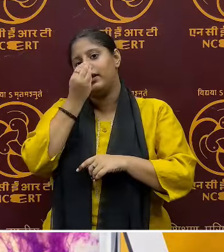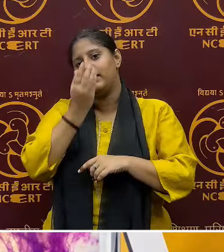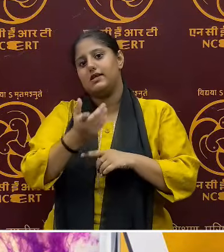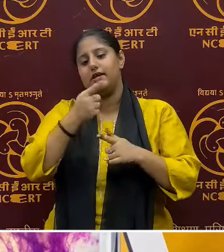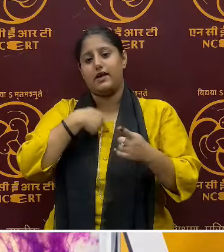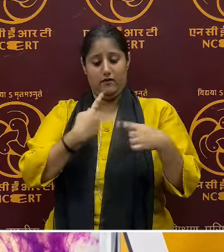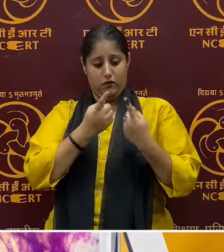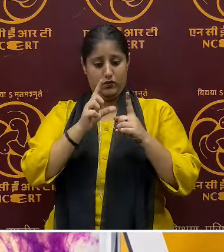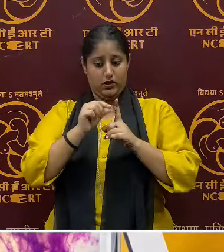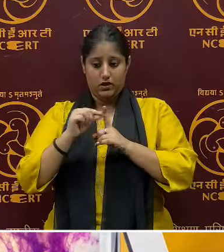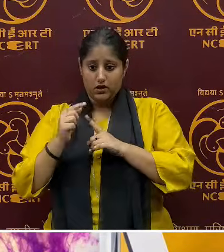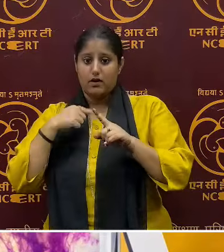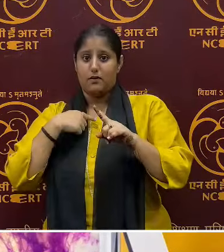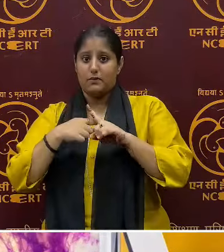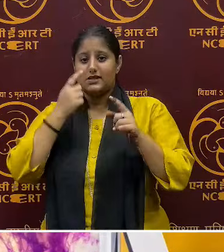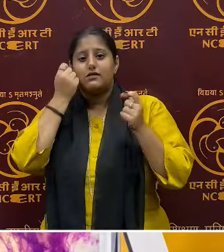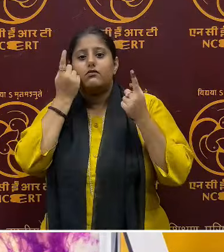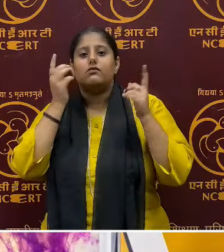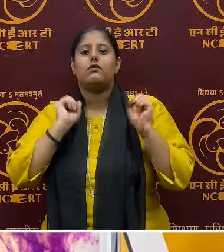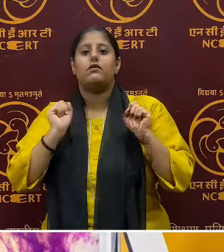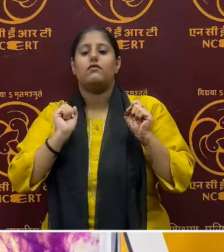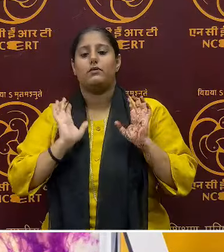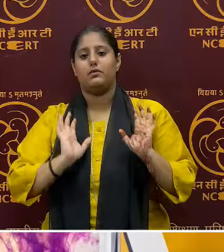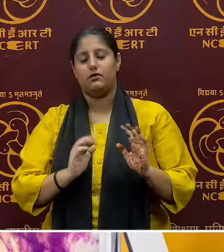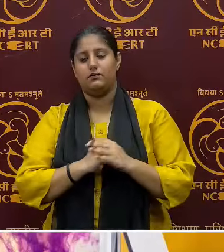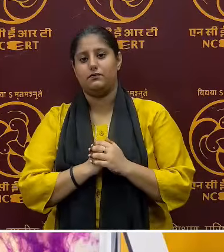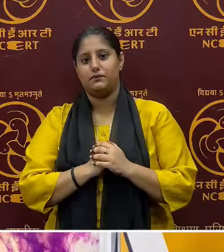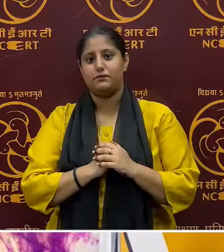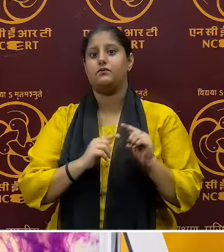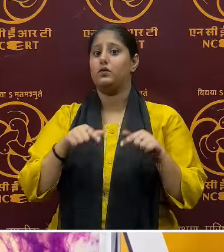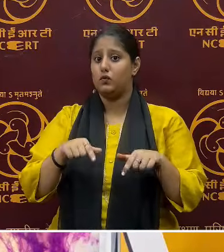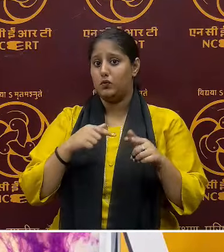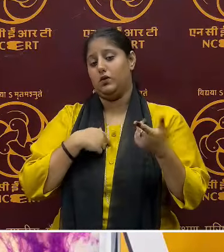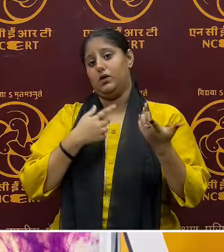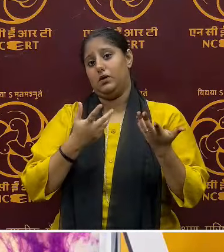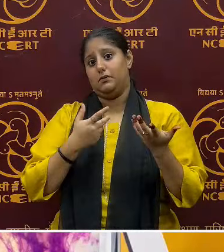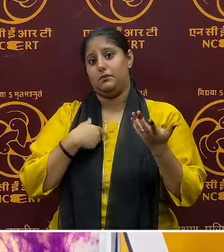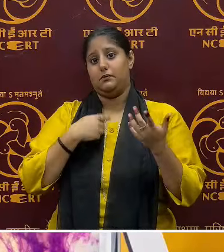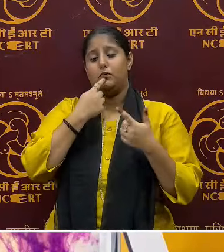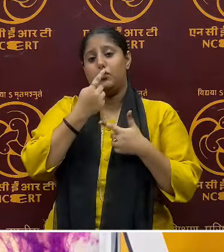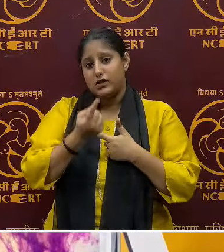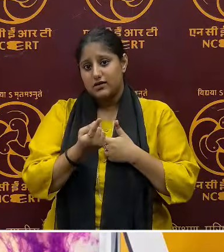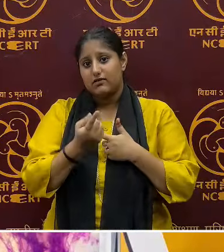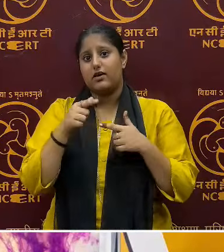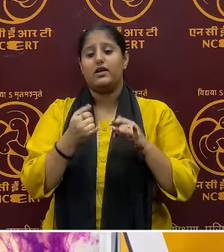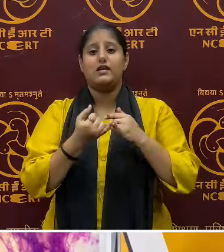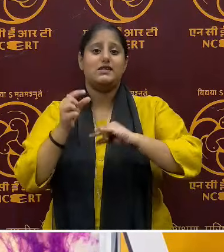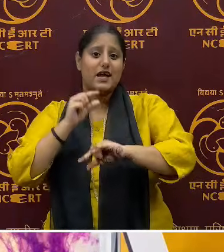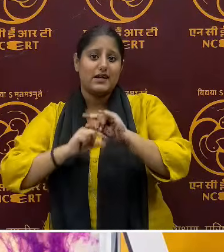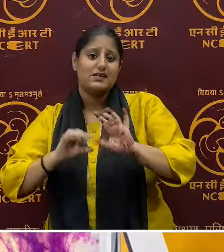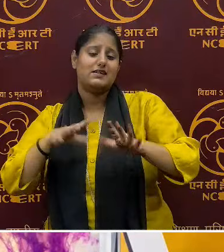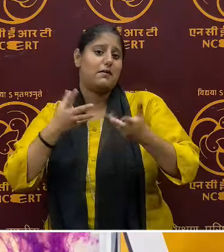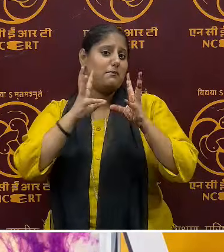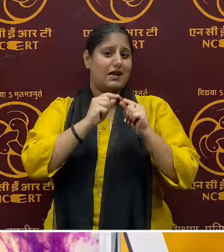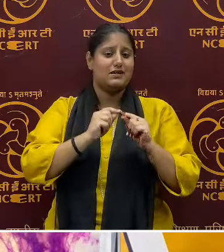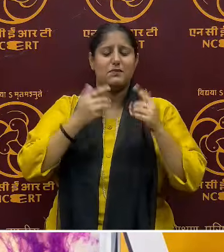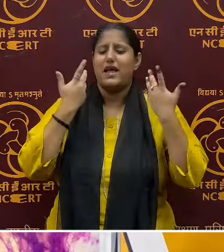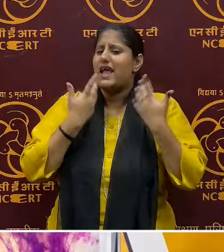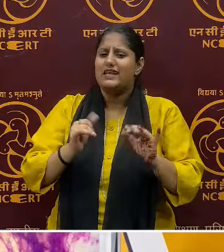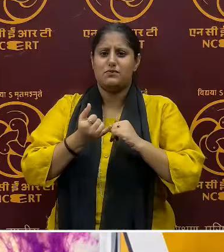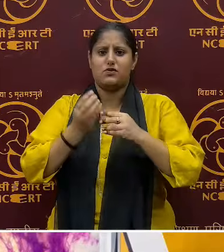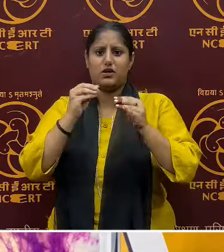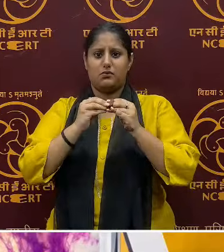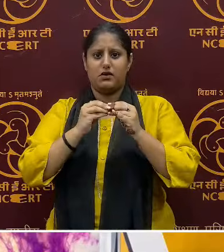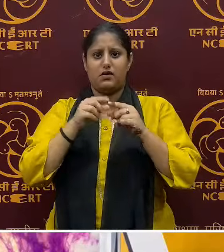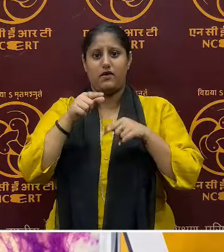and very convenient for them also. So we can say that in the terms of science or mathematics or any subject, virtual